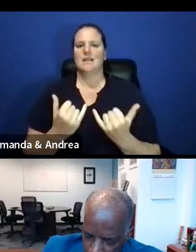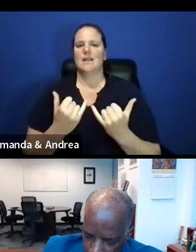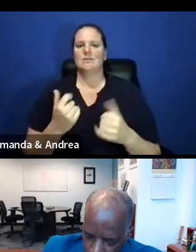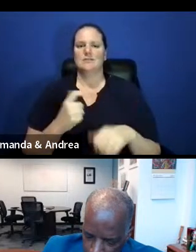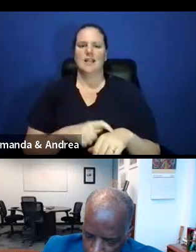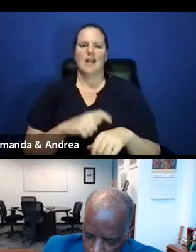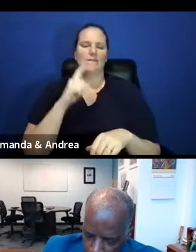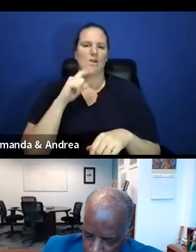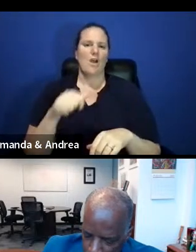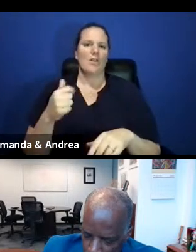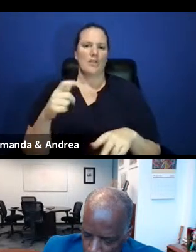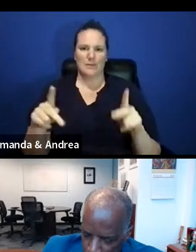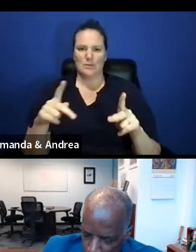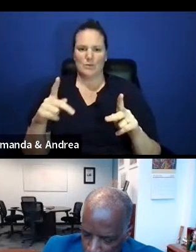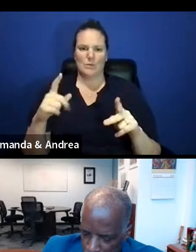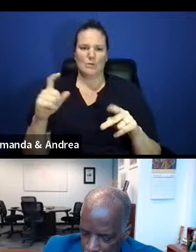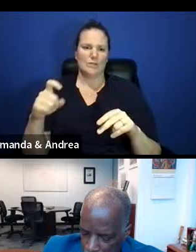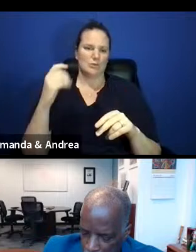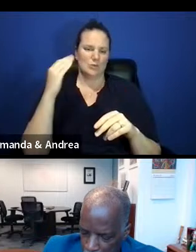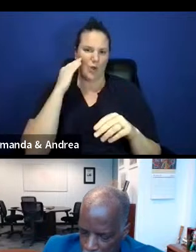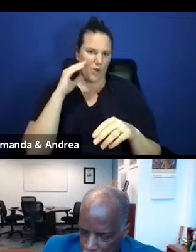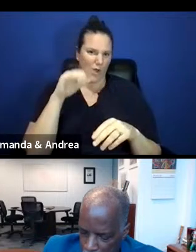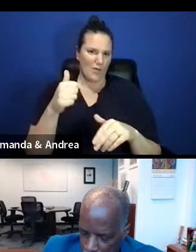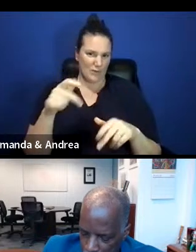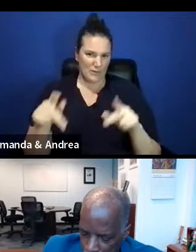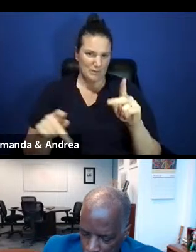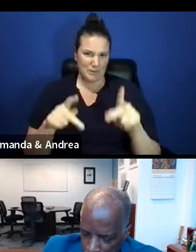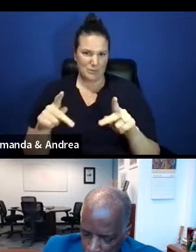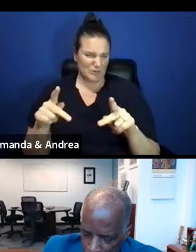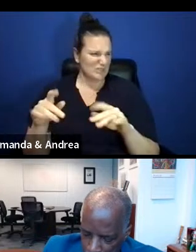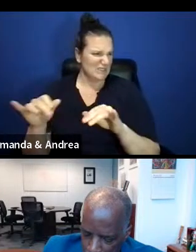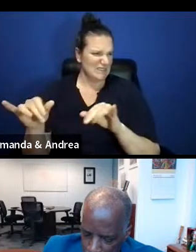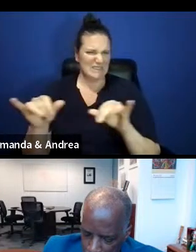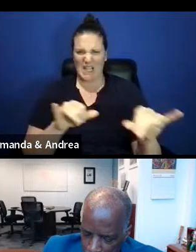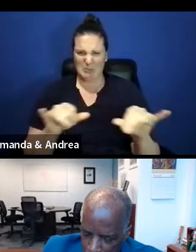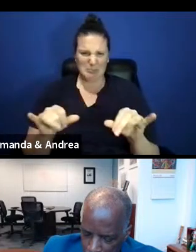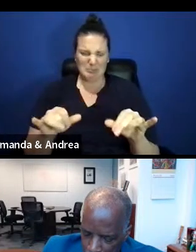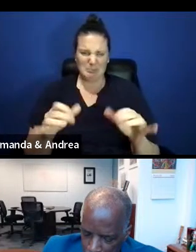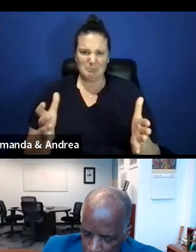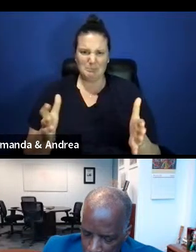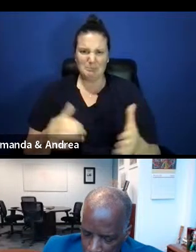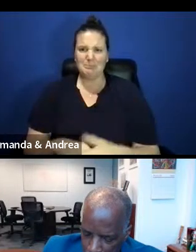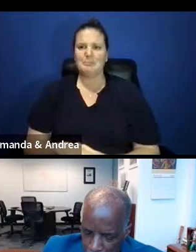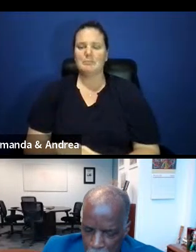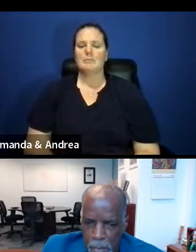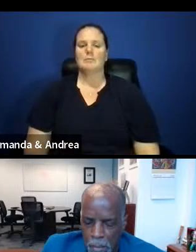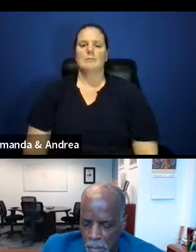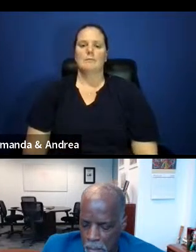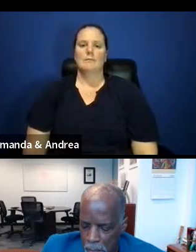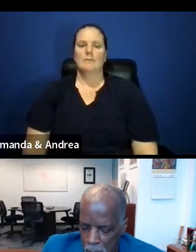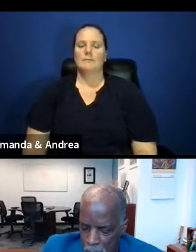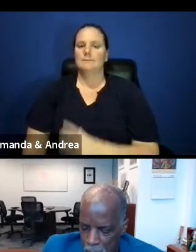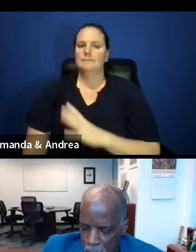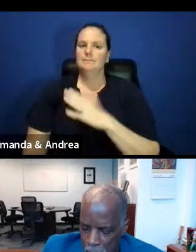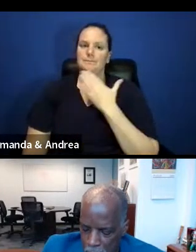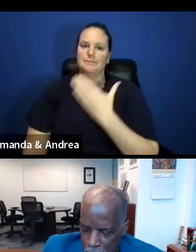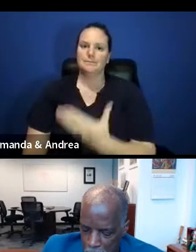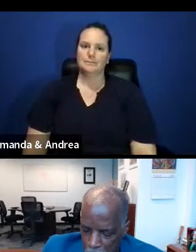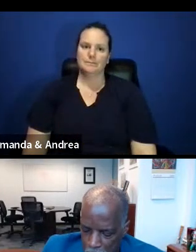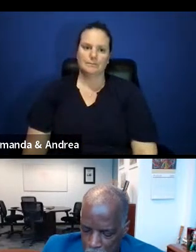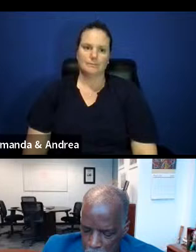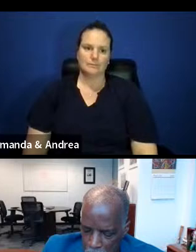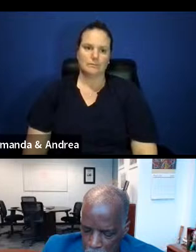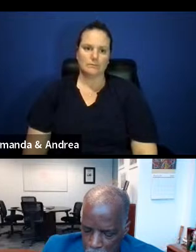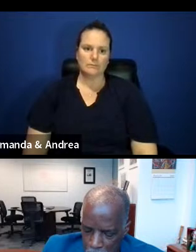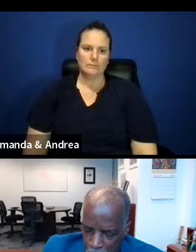other people. We need to get to know other people's just as well. So. Thank you. And